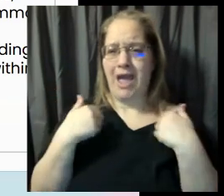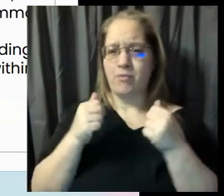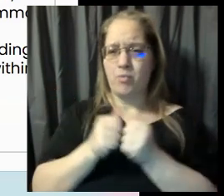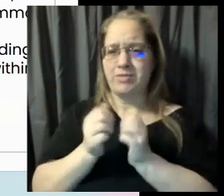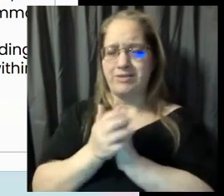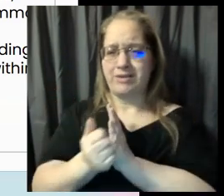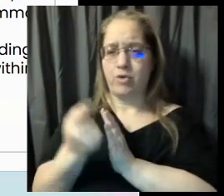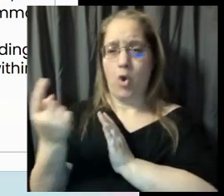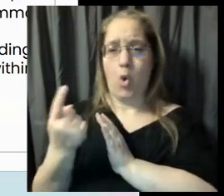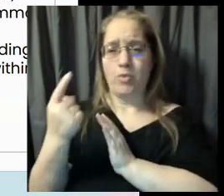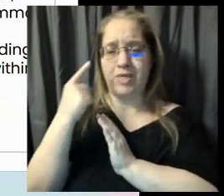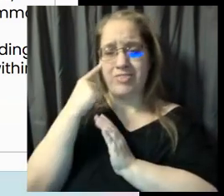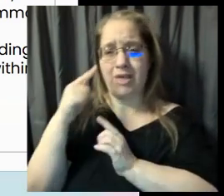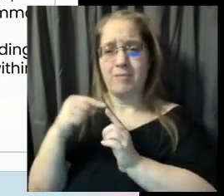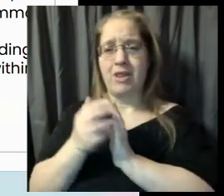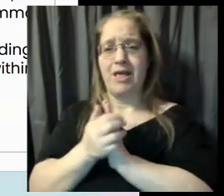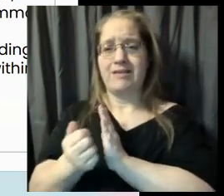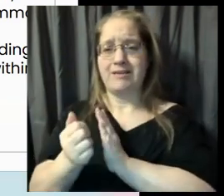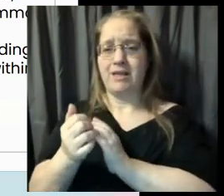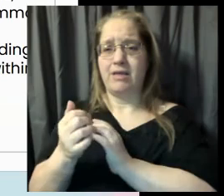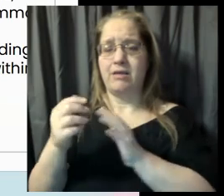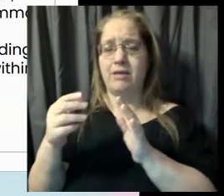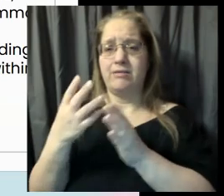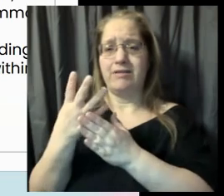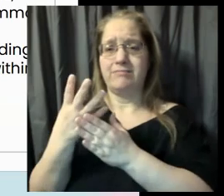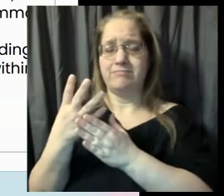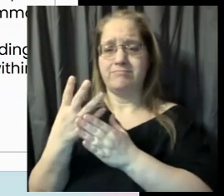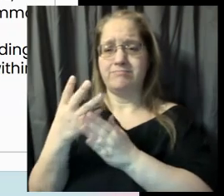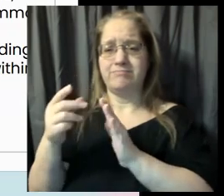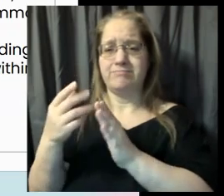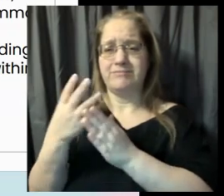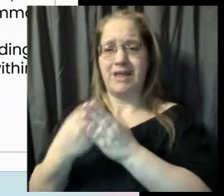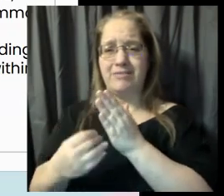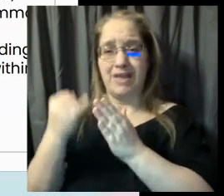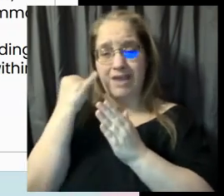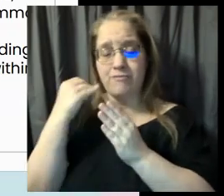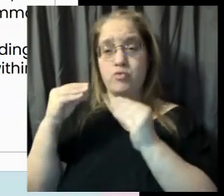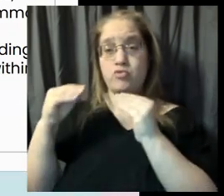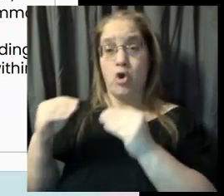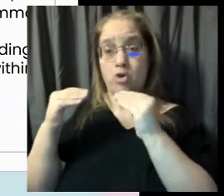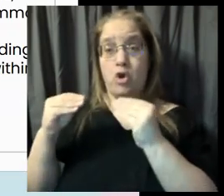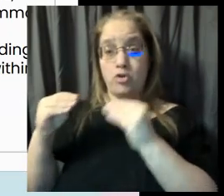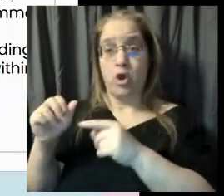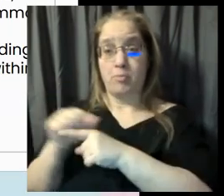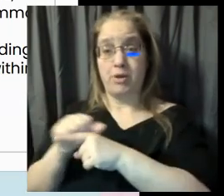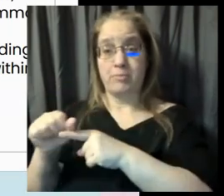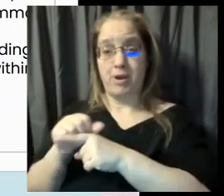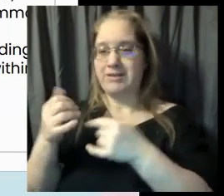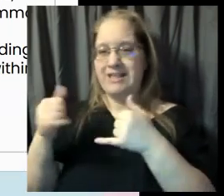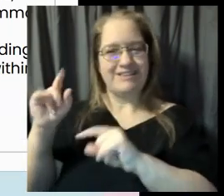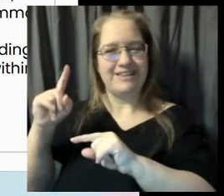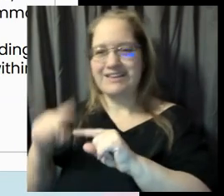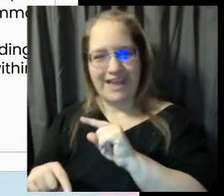consider a skill a dysfunction or a deficit if they have been taught and practiced over time and your child is still